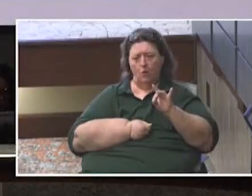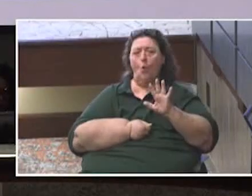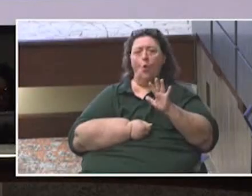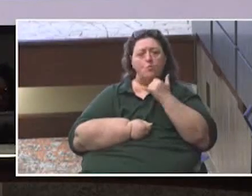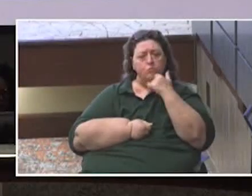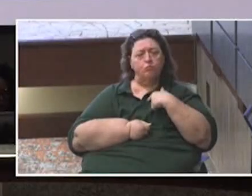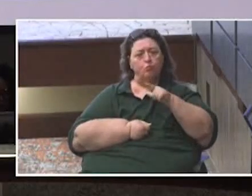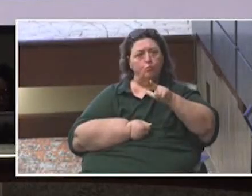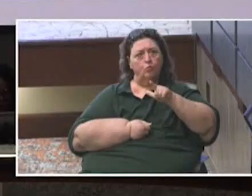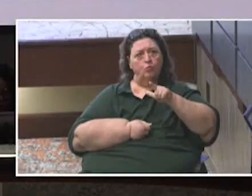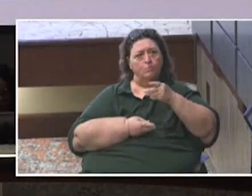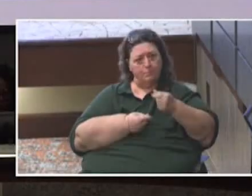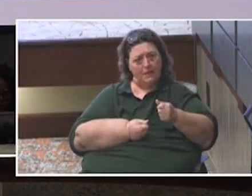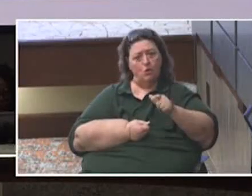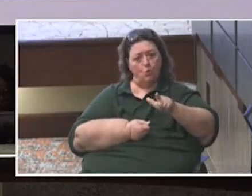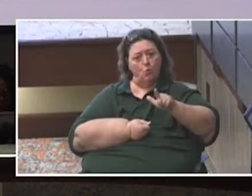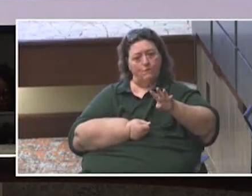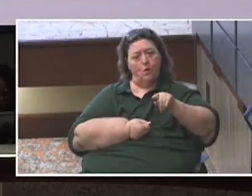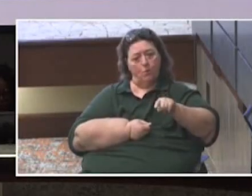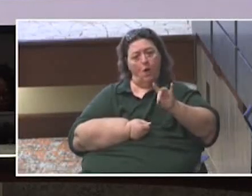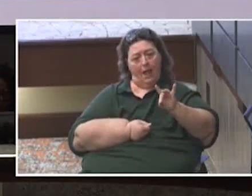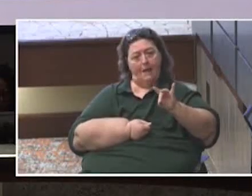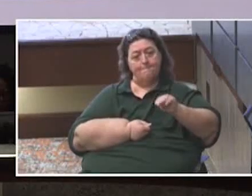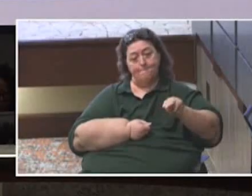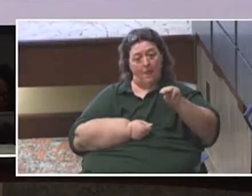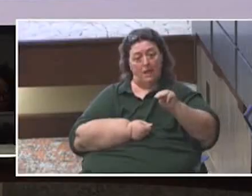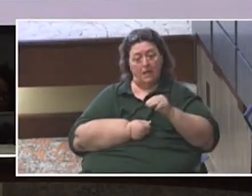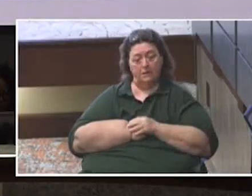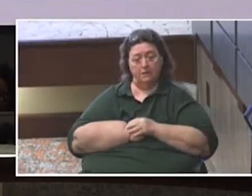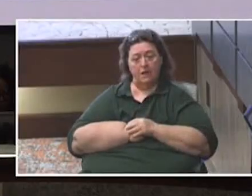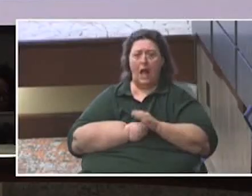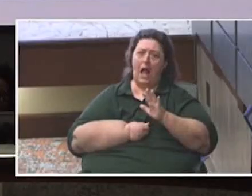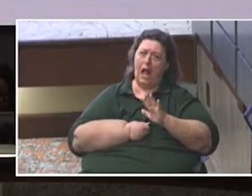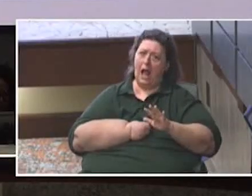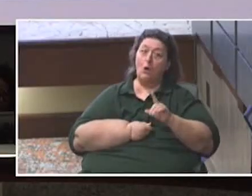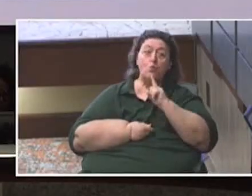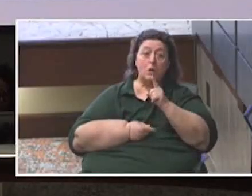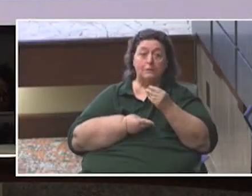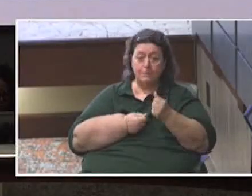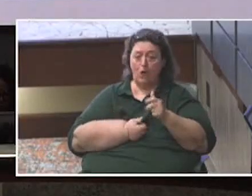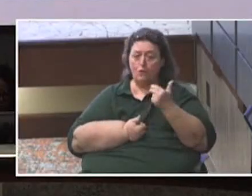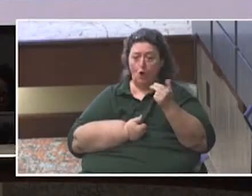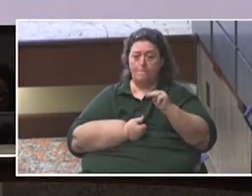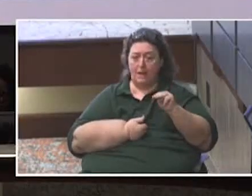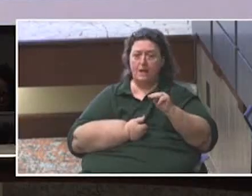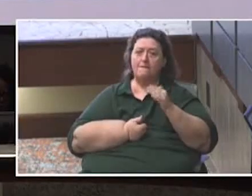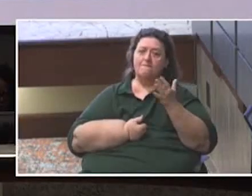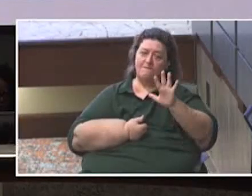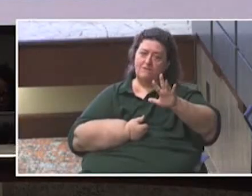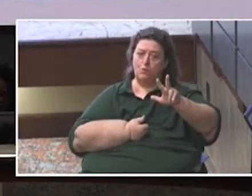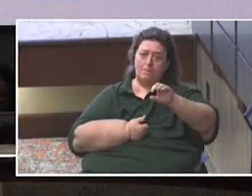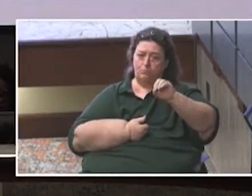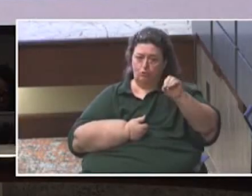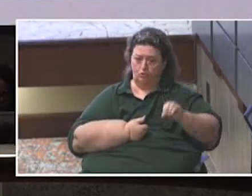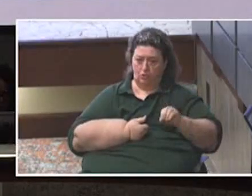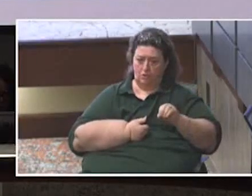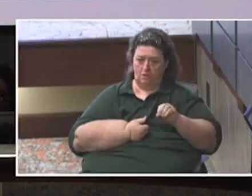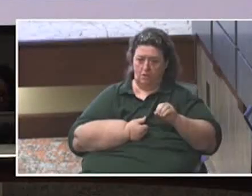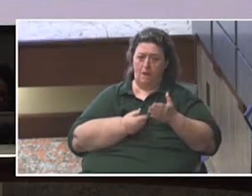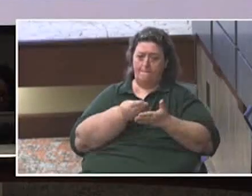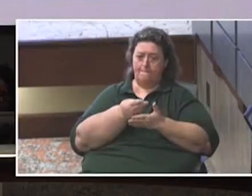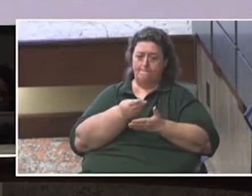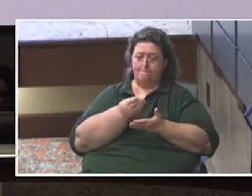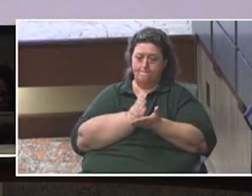24.8, total budgeted expenditures are 24.8 million. Actual expenditures are 13 million, so that's 53% of the